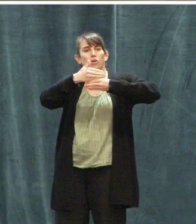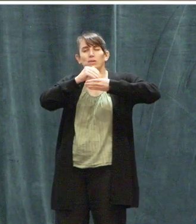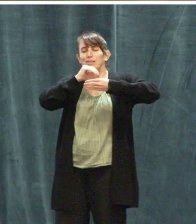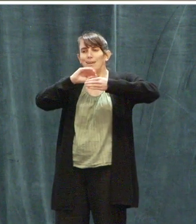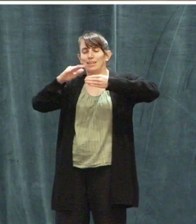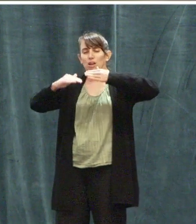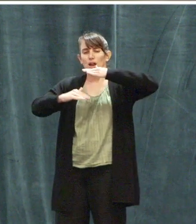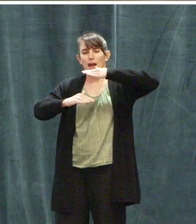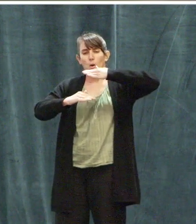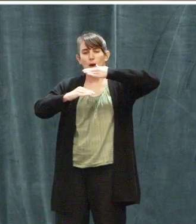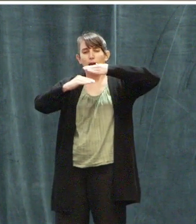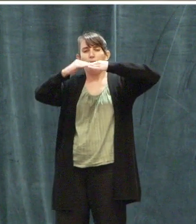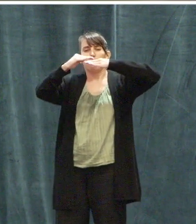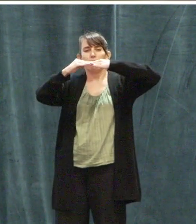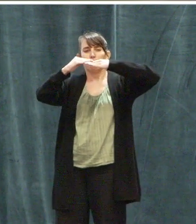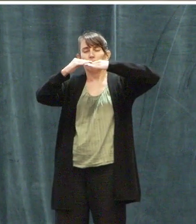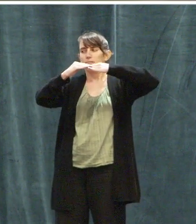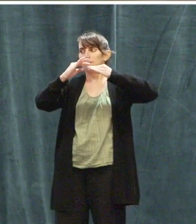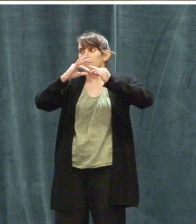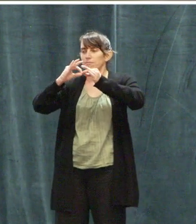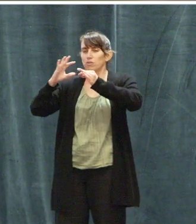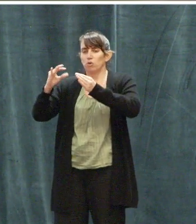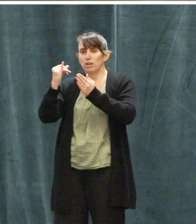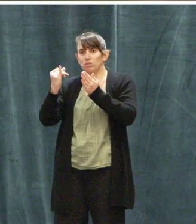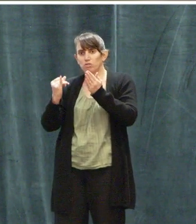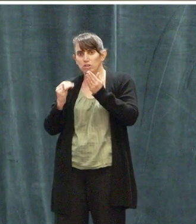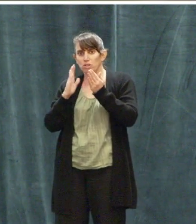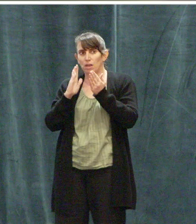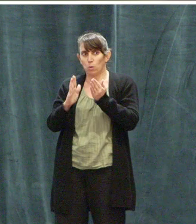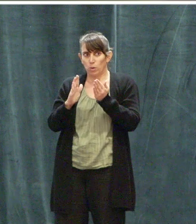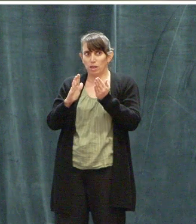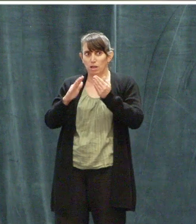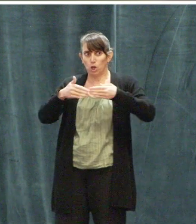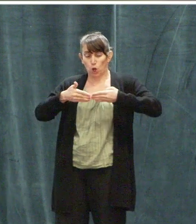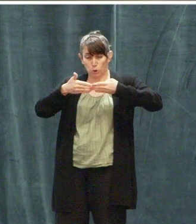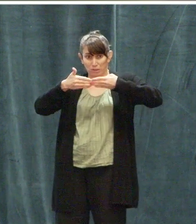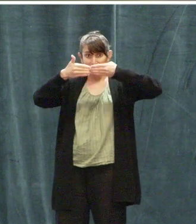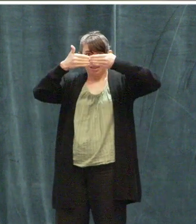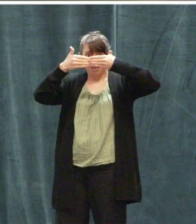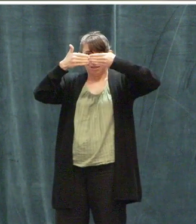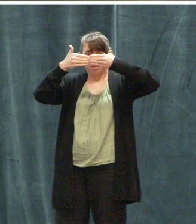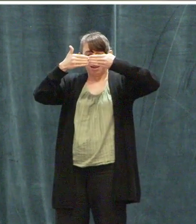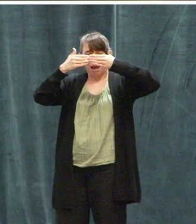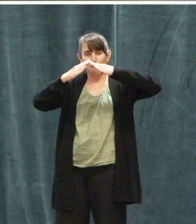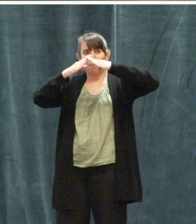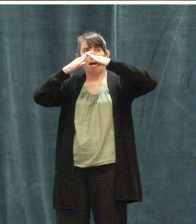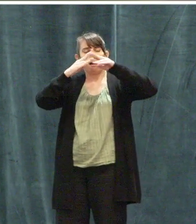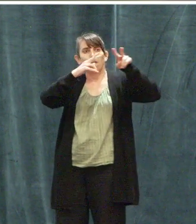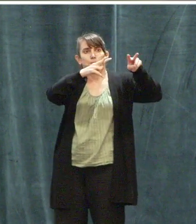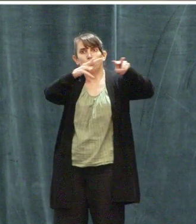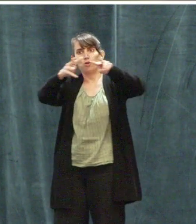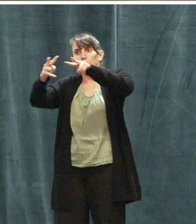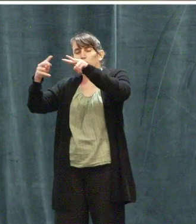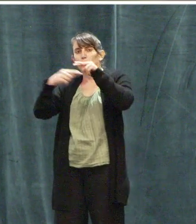make this wall, as per your illustration, that will significantly close us in and obstruct our view so that we will